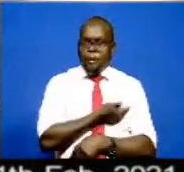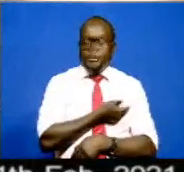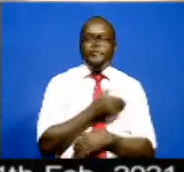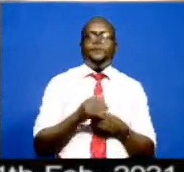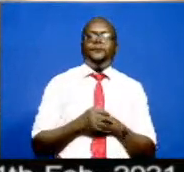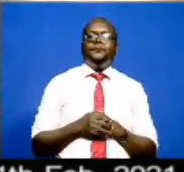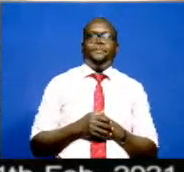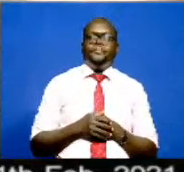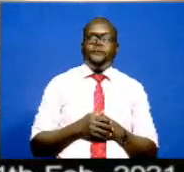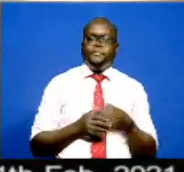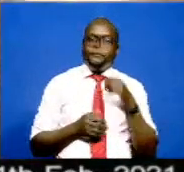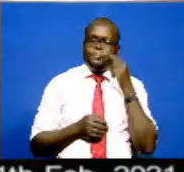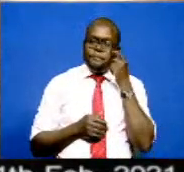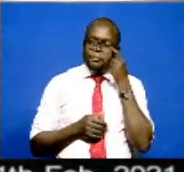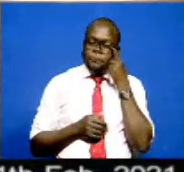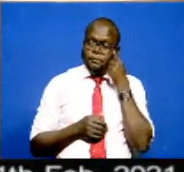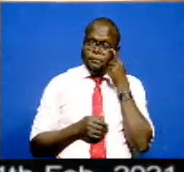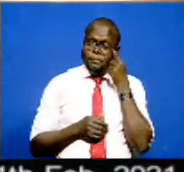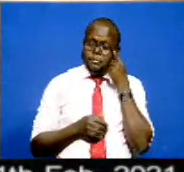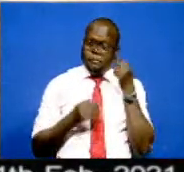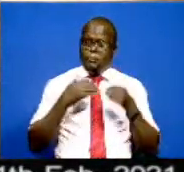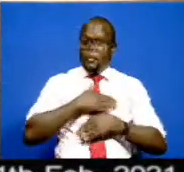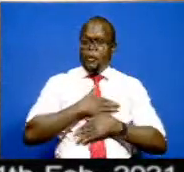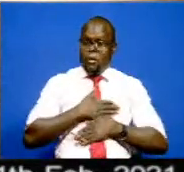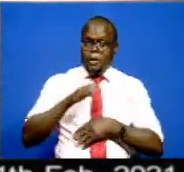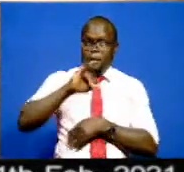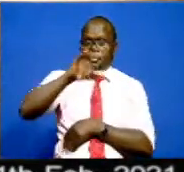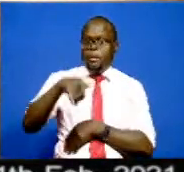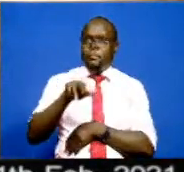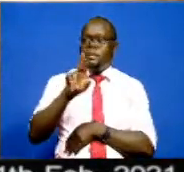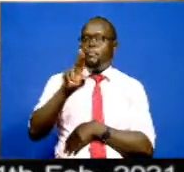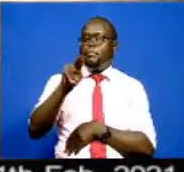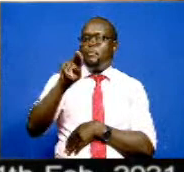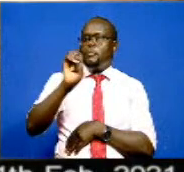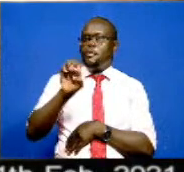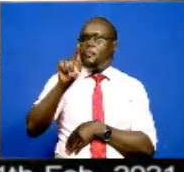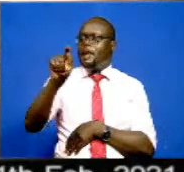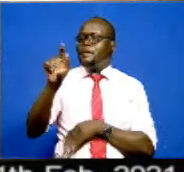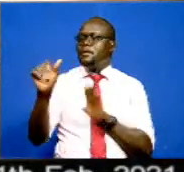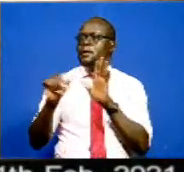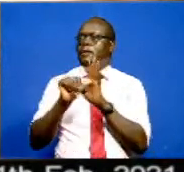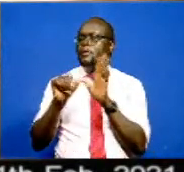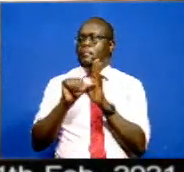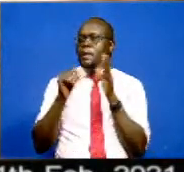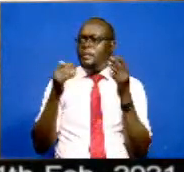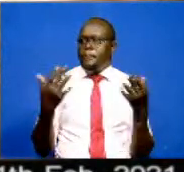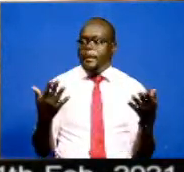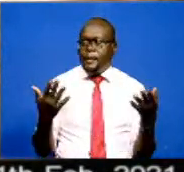Committee. Honorable Junaid, what is your point of order?